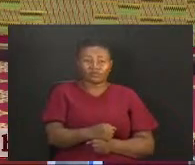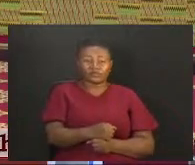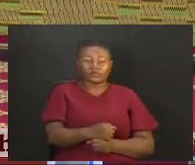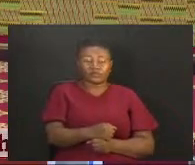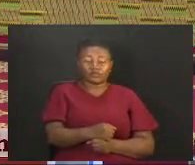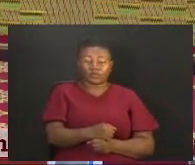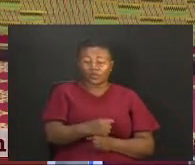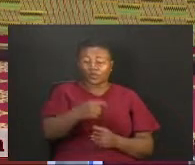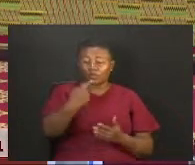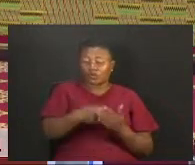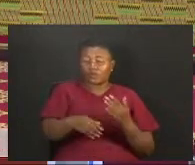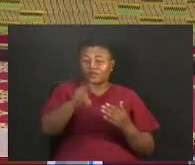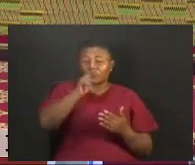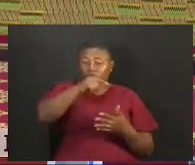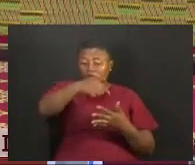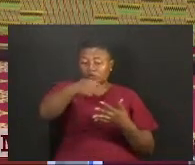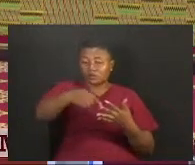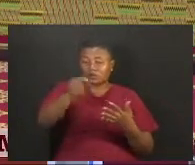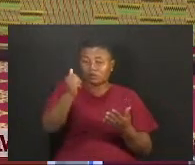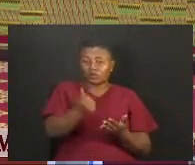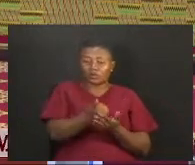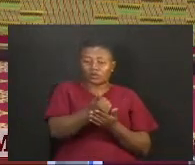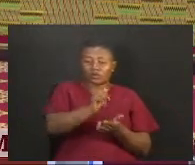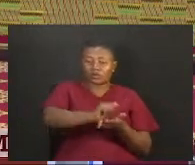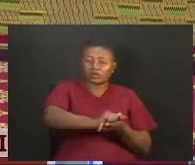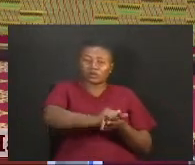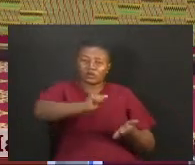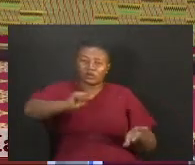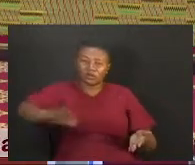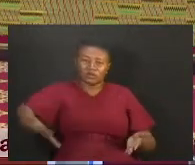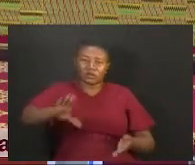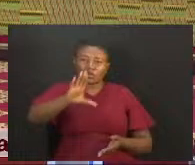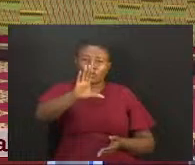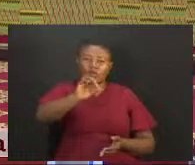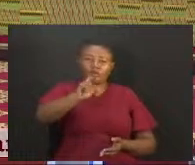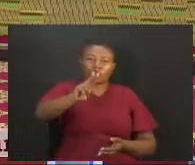include the following. 1, abolishing the COVID levy.